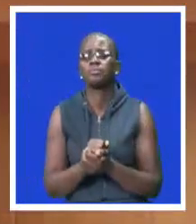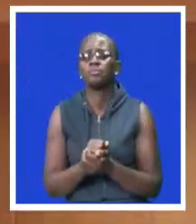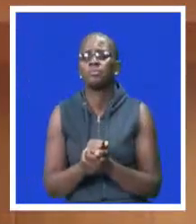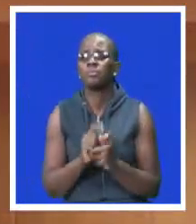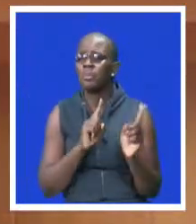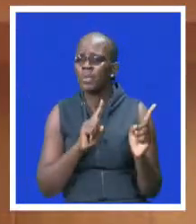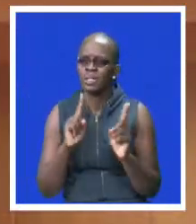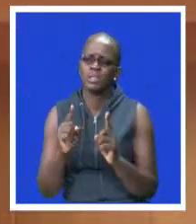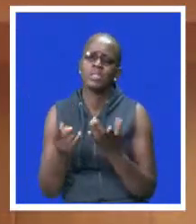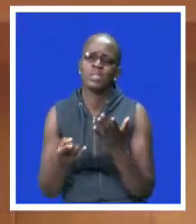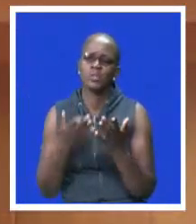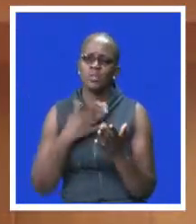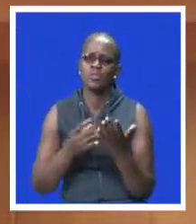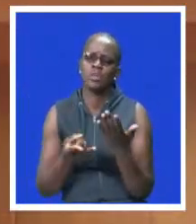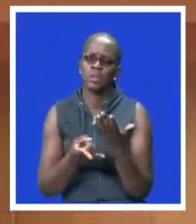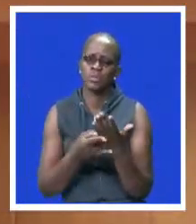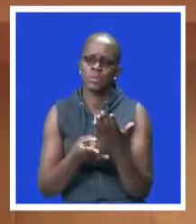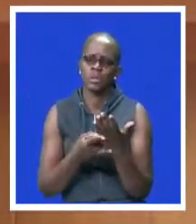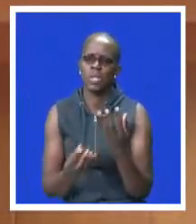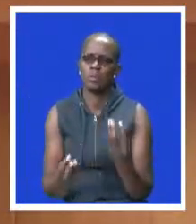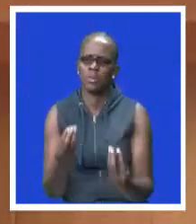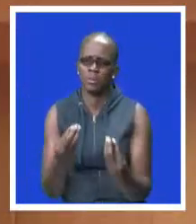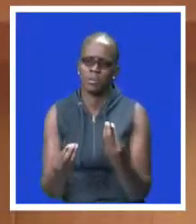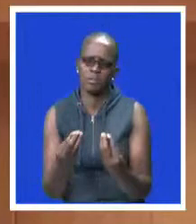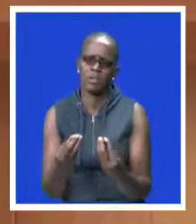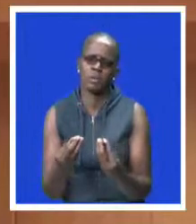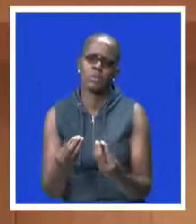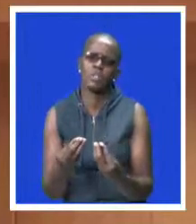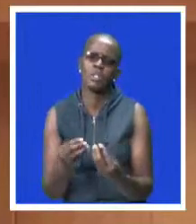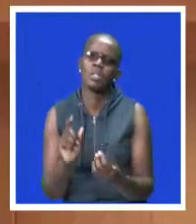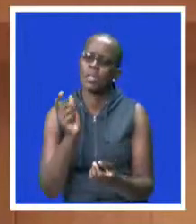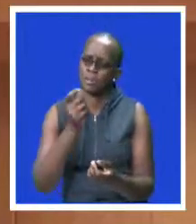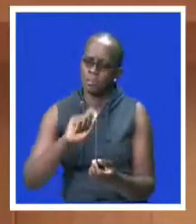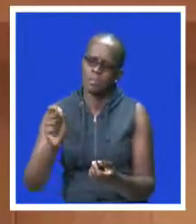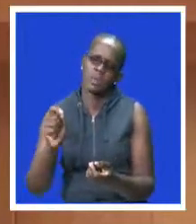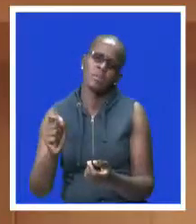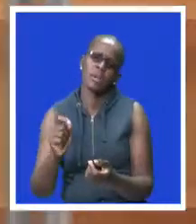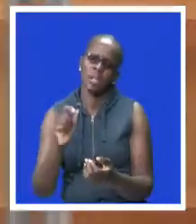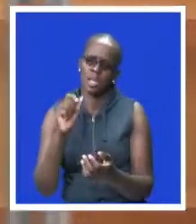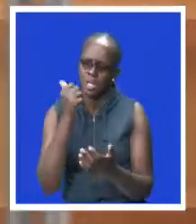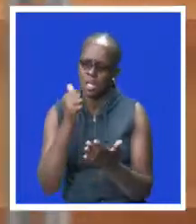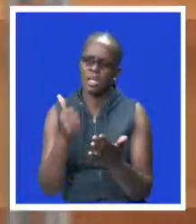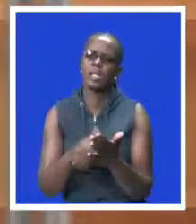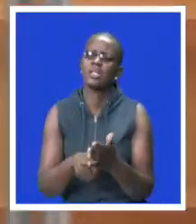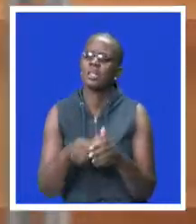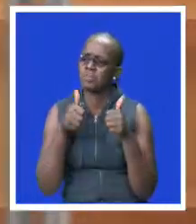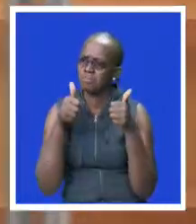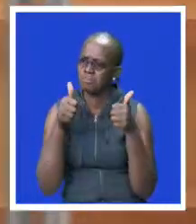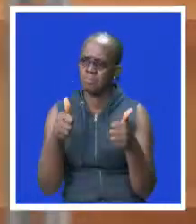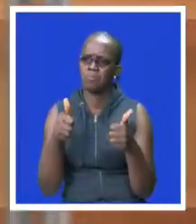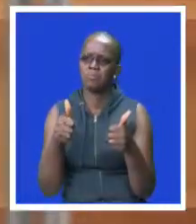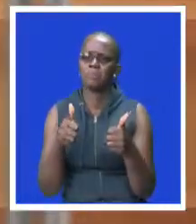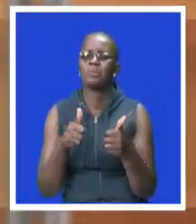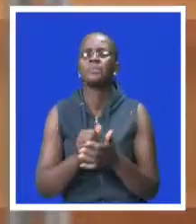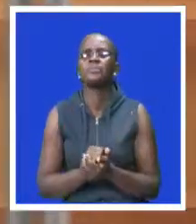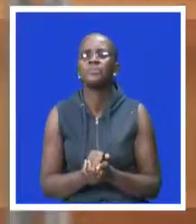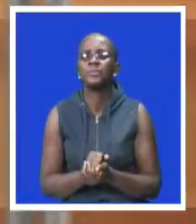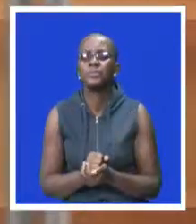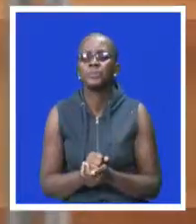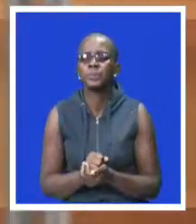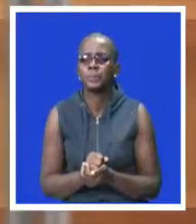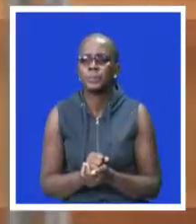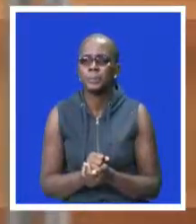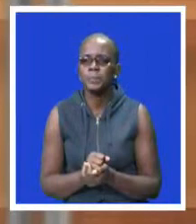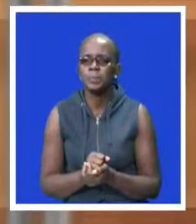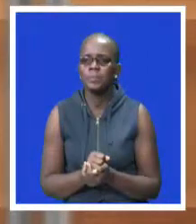write effective informal letters or effective friendly letters. All right, okay. Yeah. That's just about it. That's just about it.